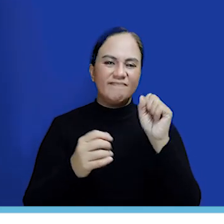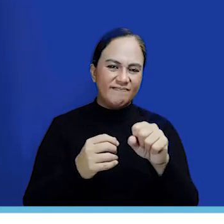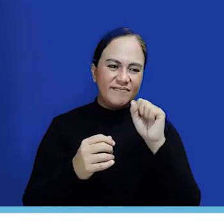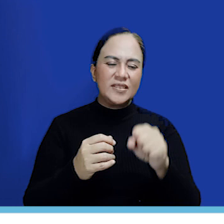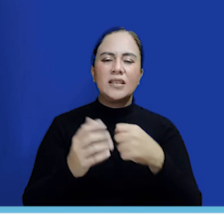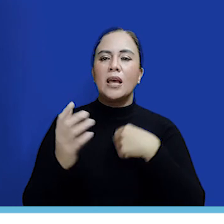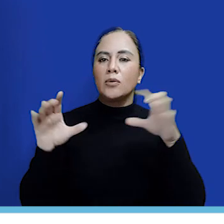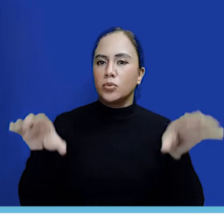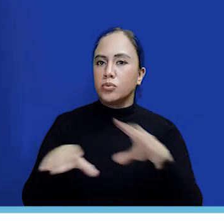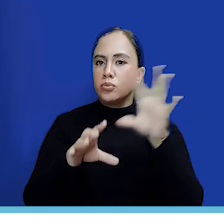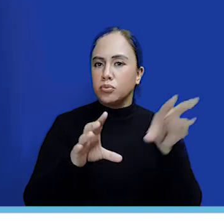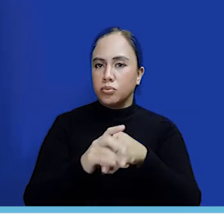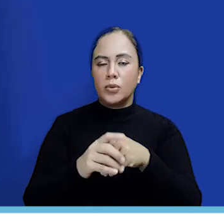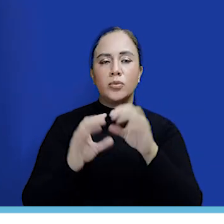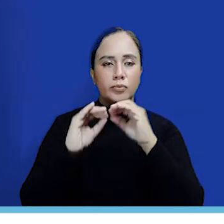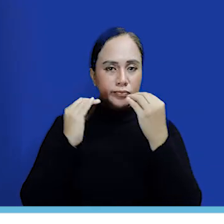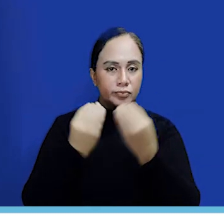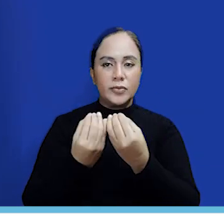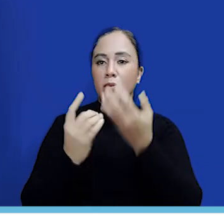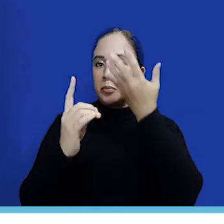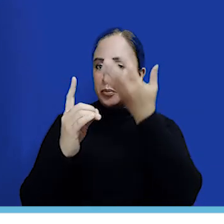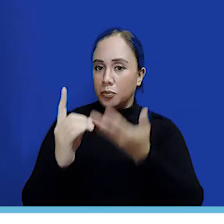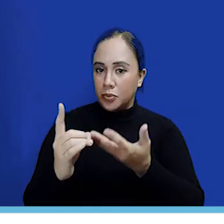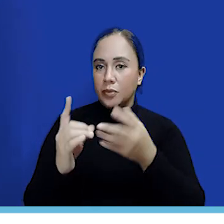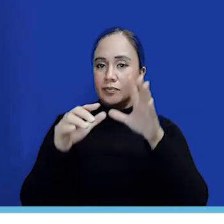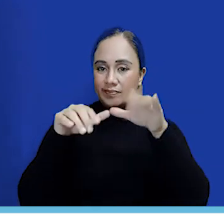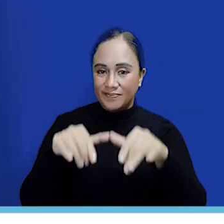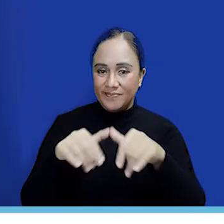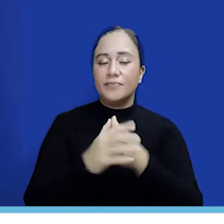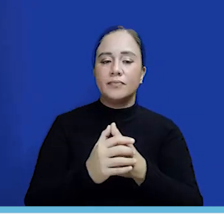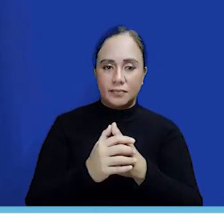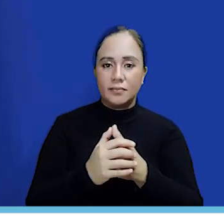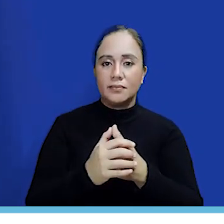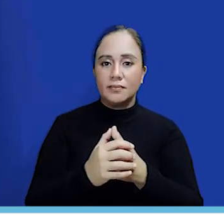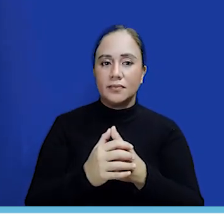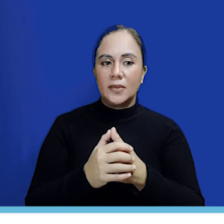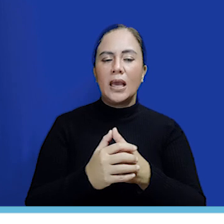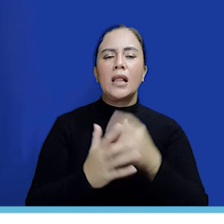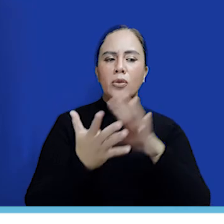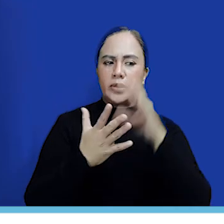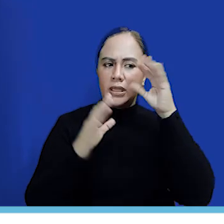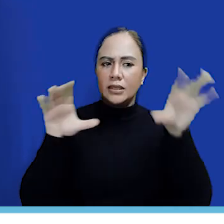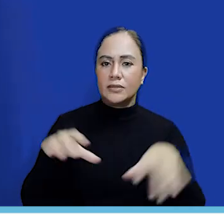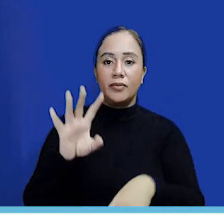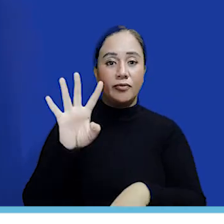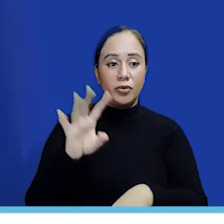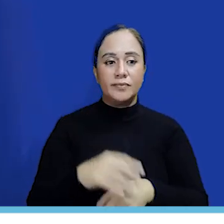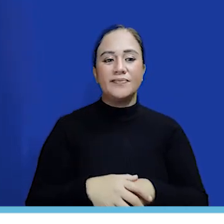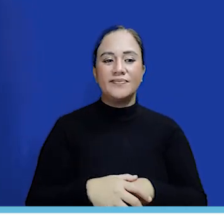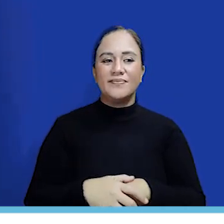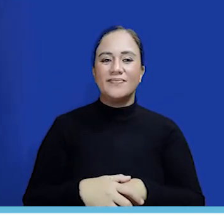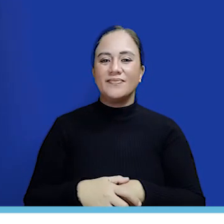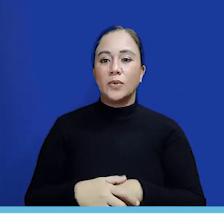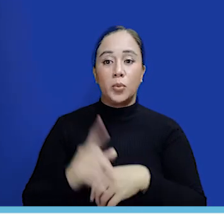of course, with the active involvement of organizations of persons with disabilities. Learning activity number